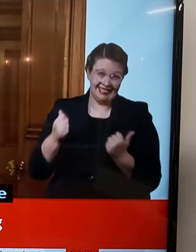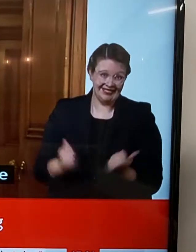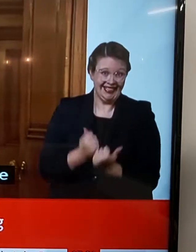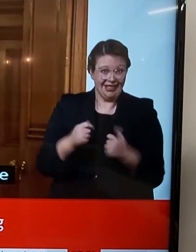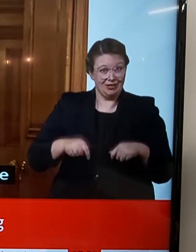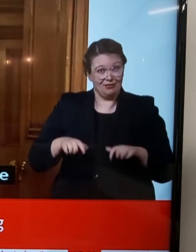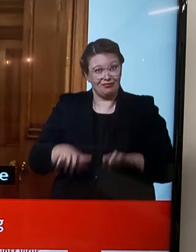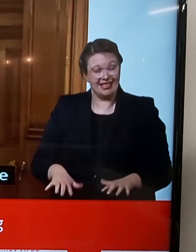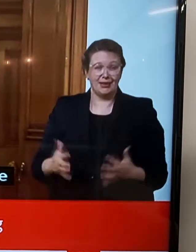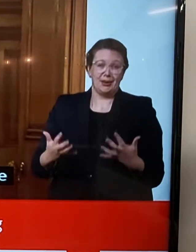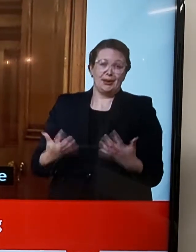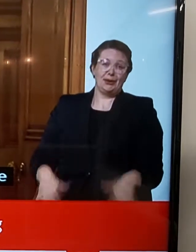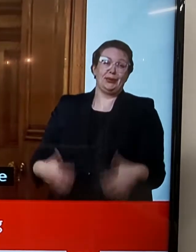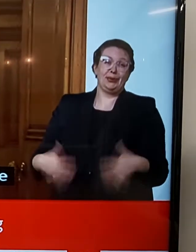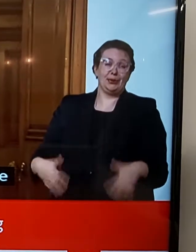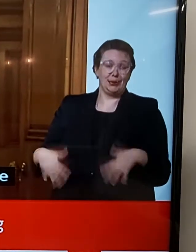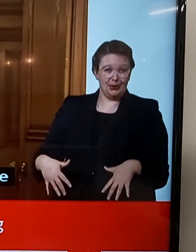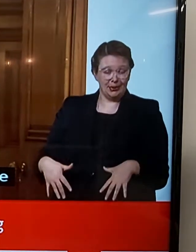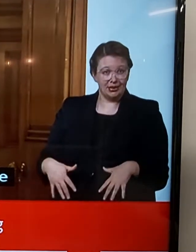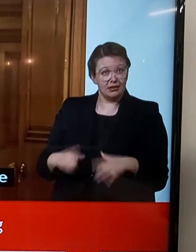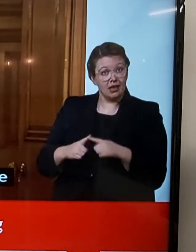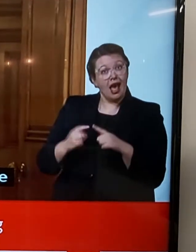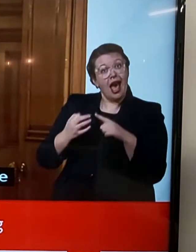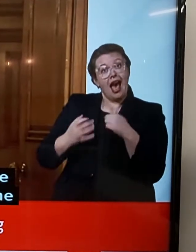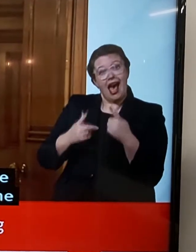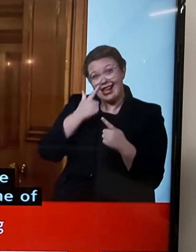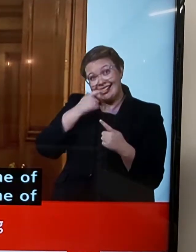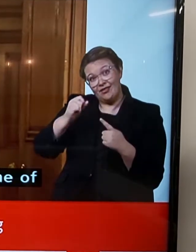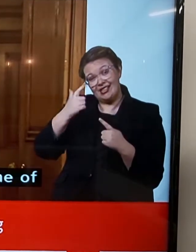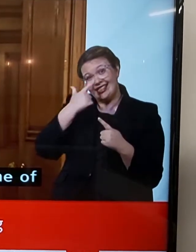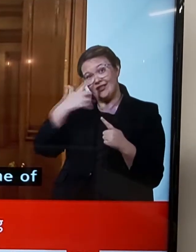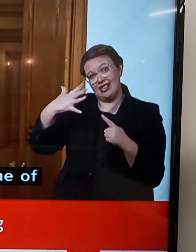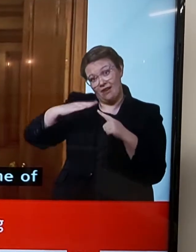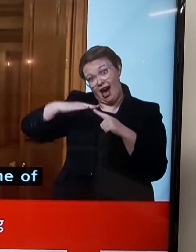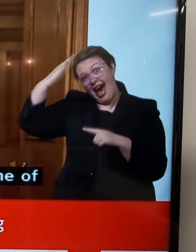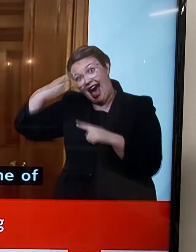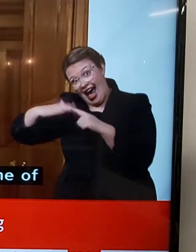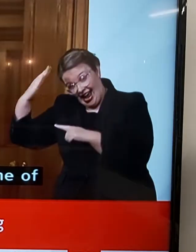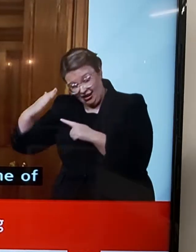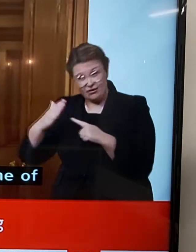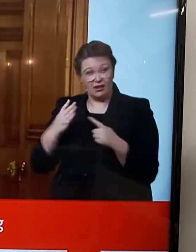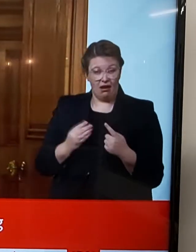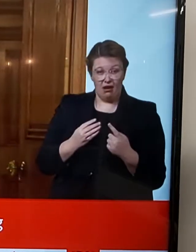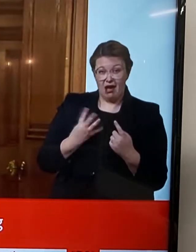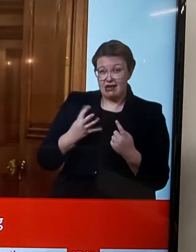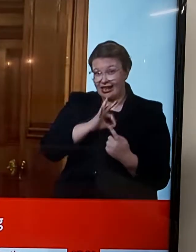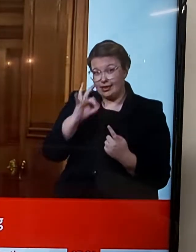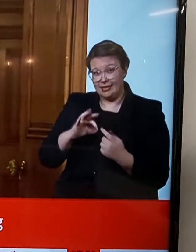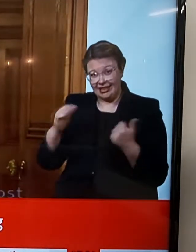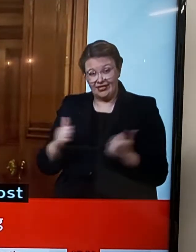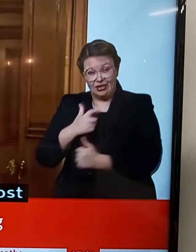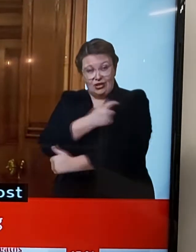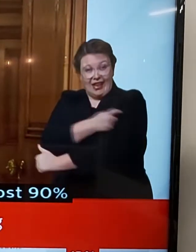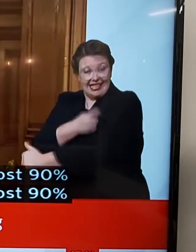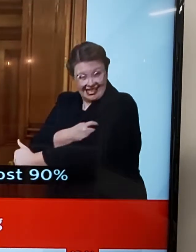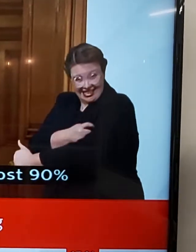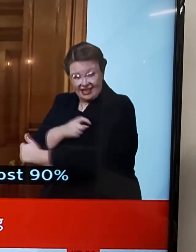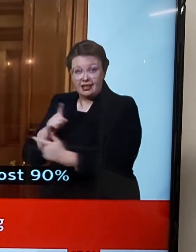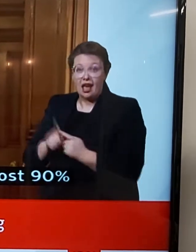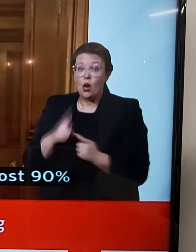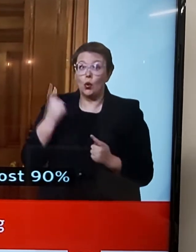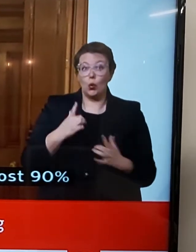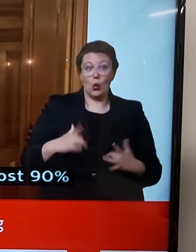United Kingdom, including almost 90% of those aged 75 and over in England, and every eligible person in a